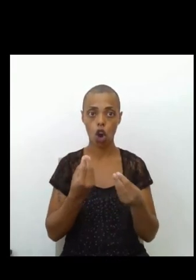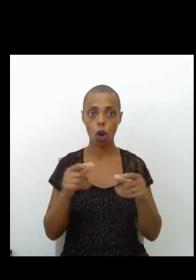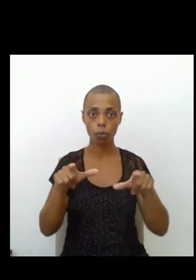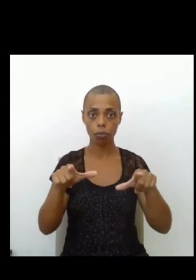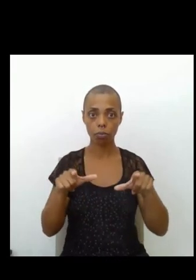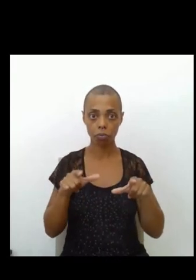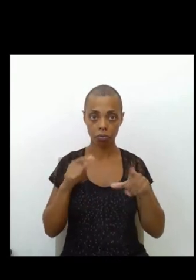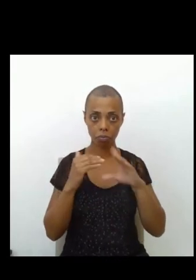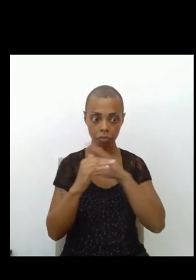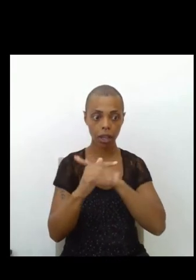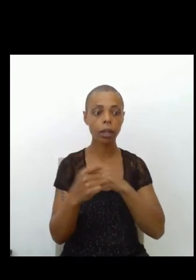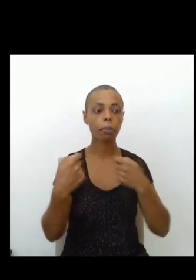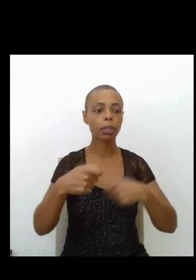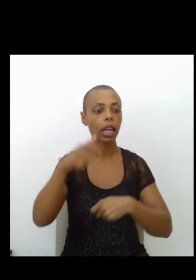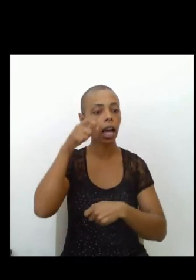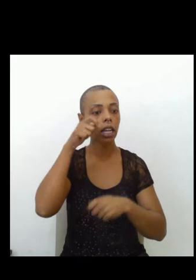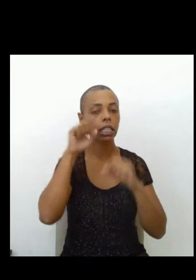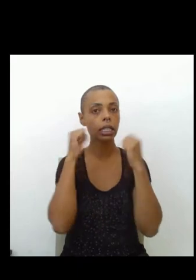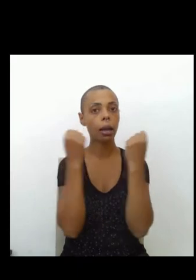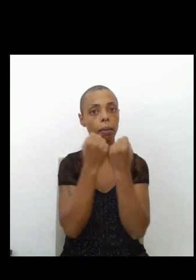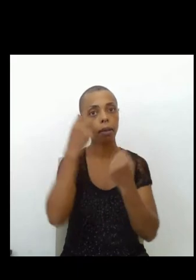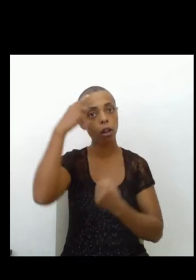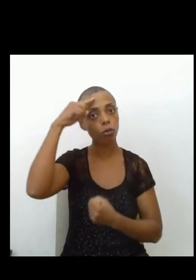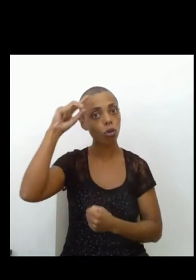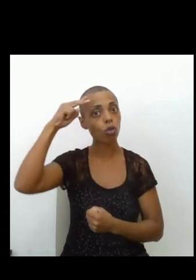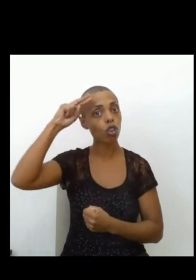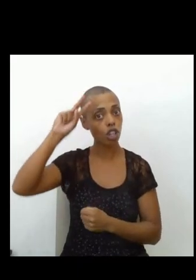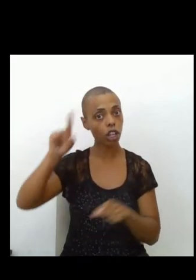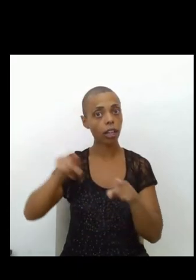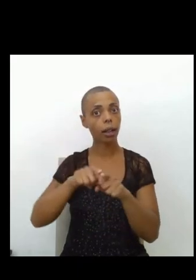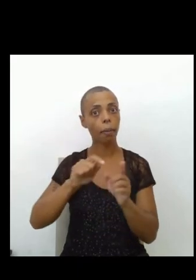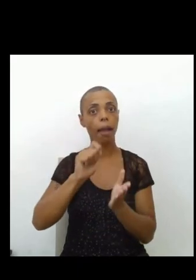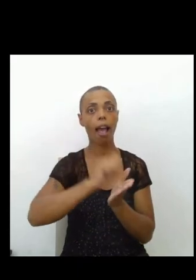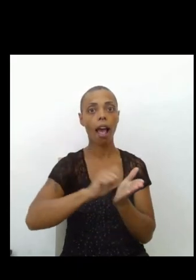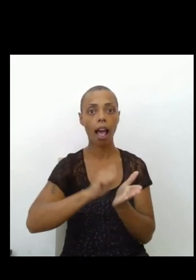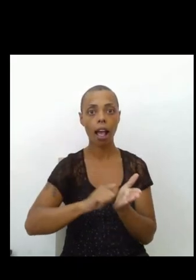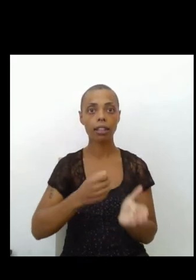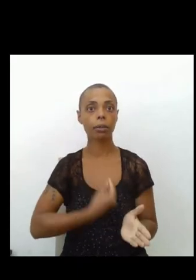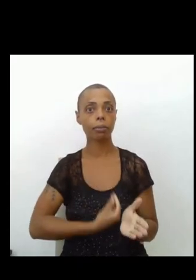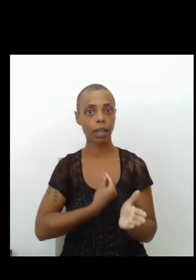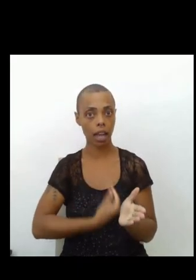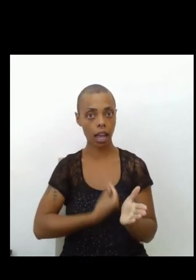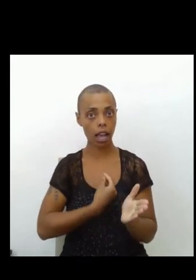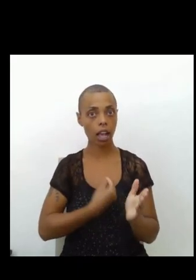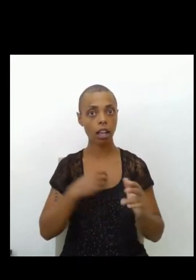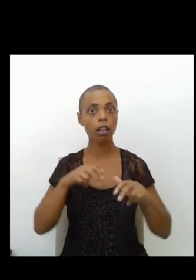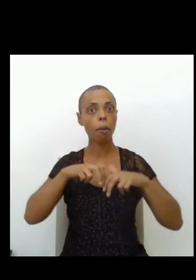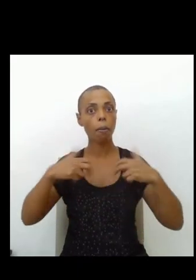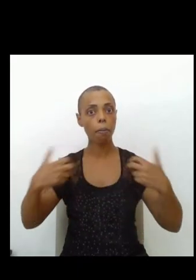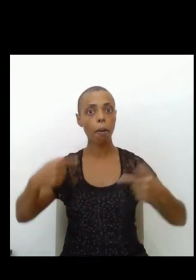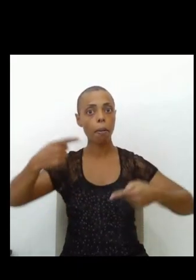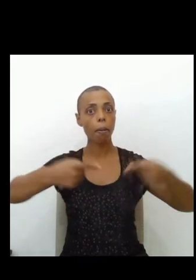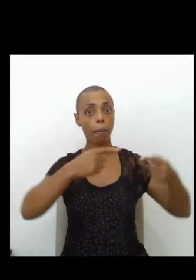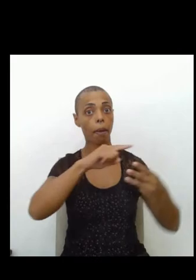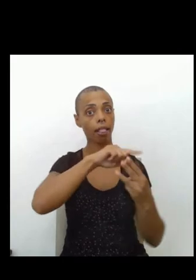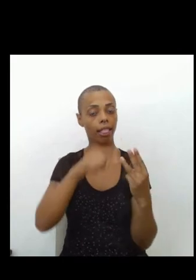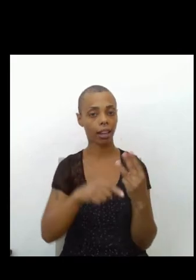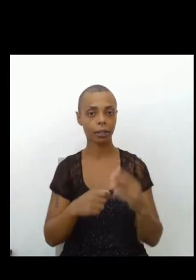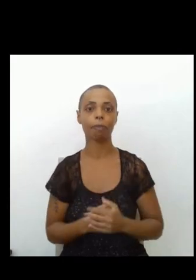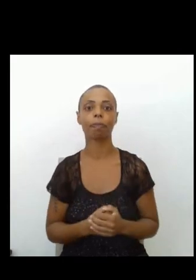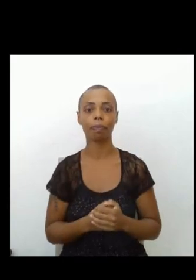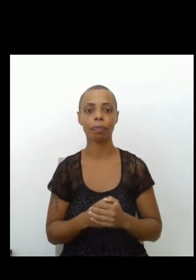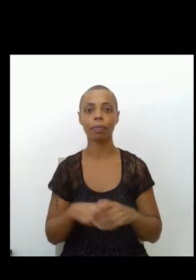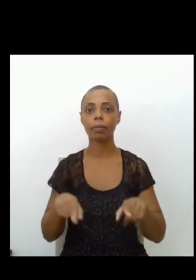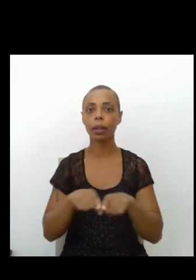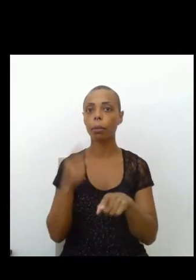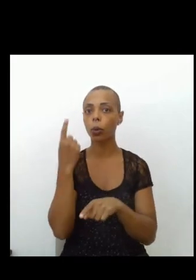for us to issue the certificate you must attend the two days of the seminar and sign in in the three forums of the three